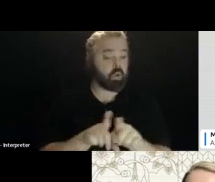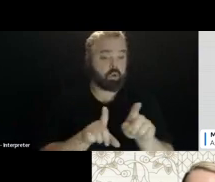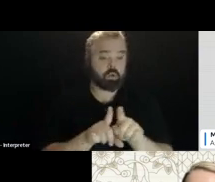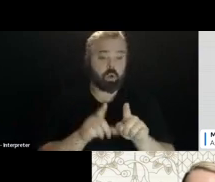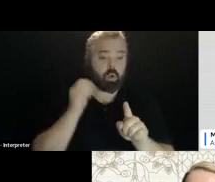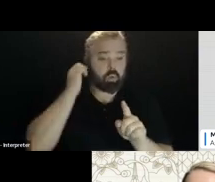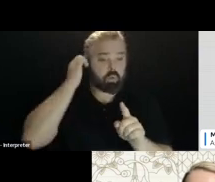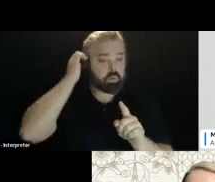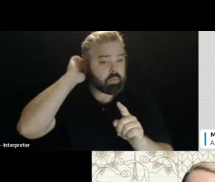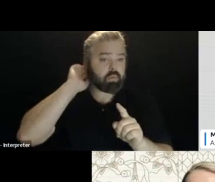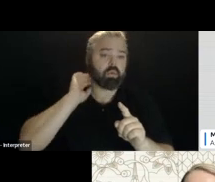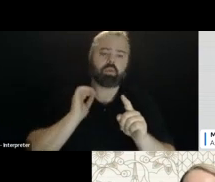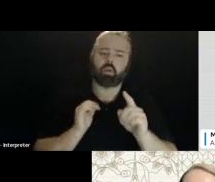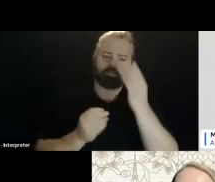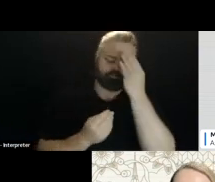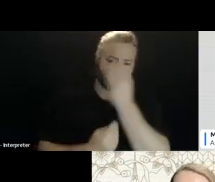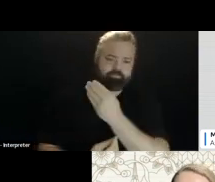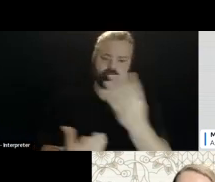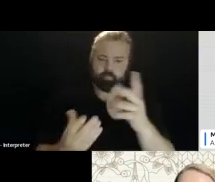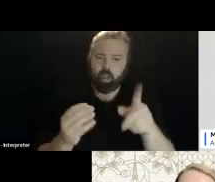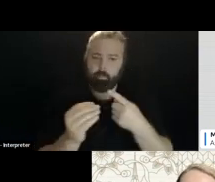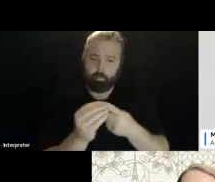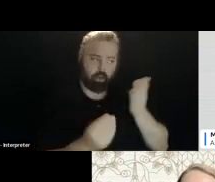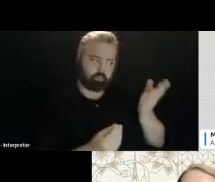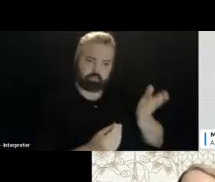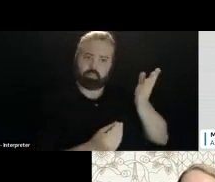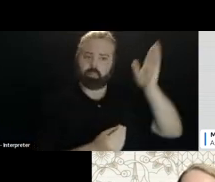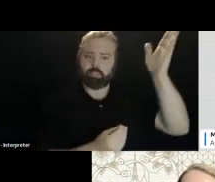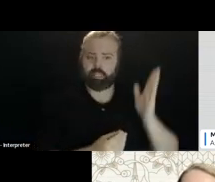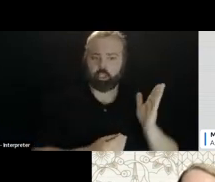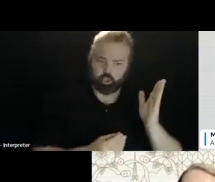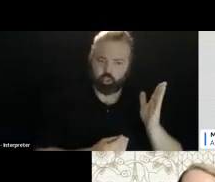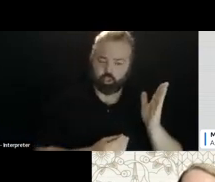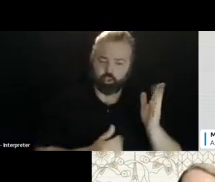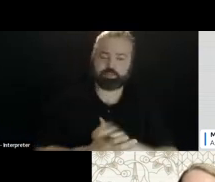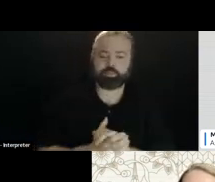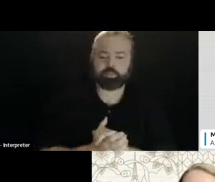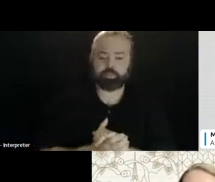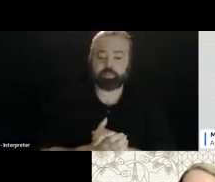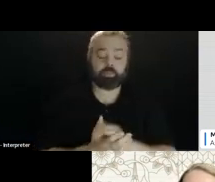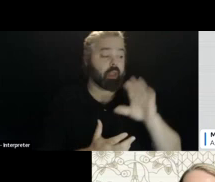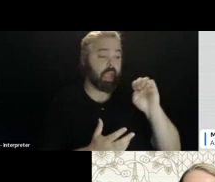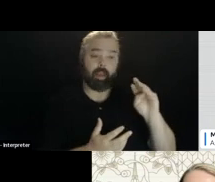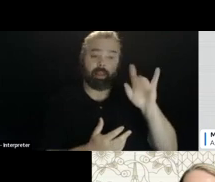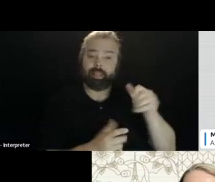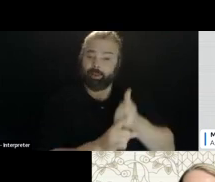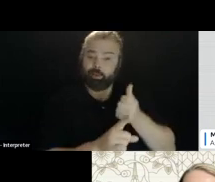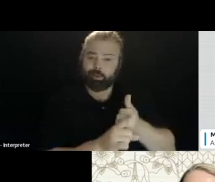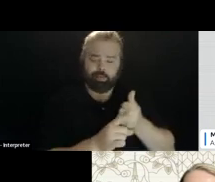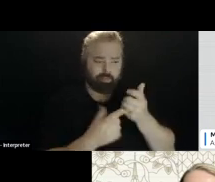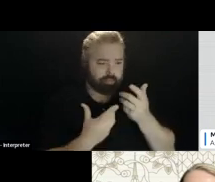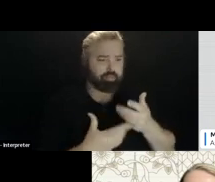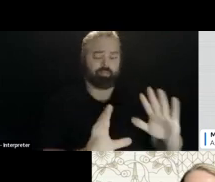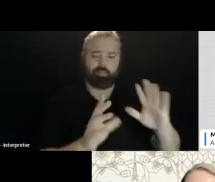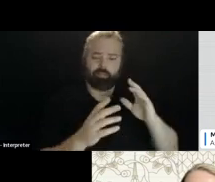a little bit of information about our presenter before we get started. So Emily is an accomplished